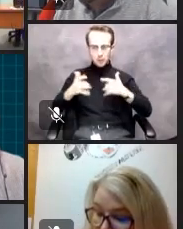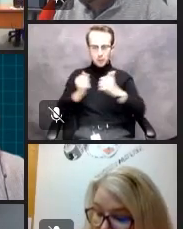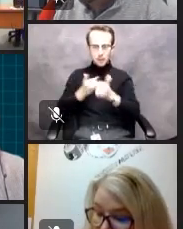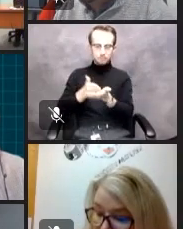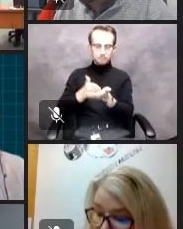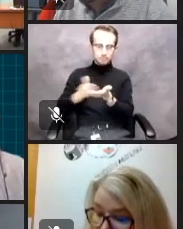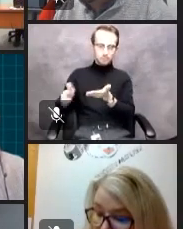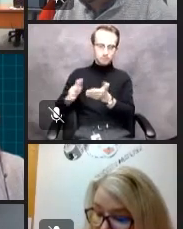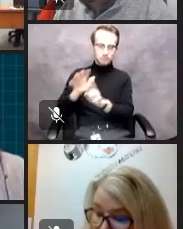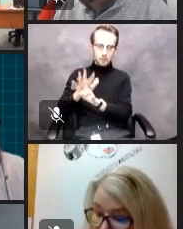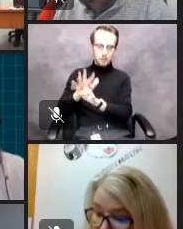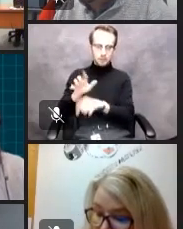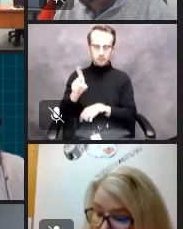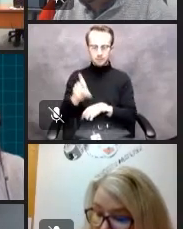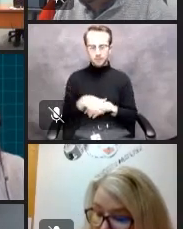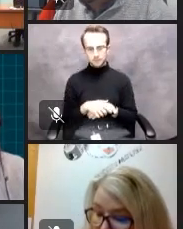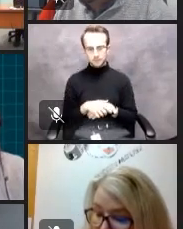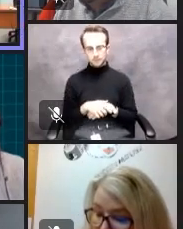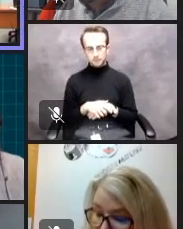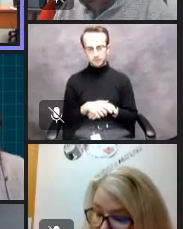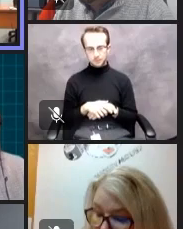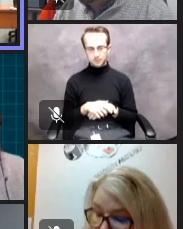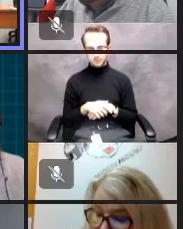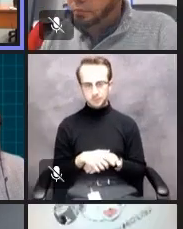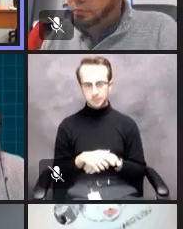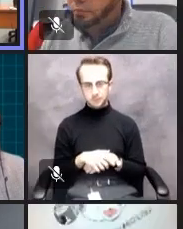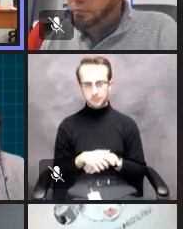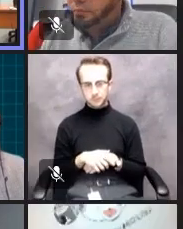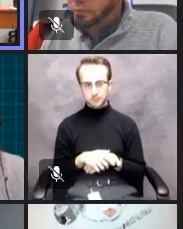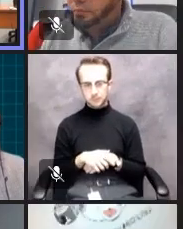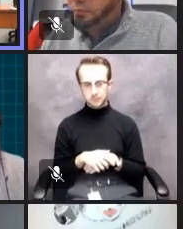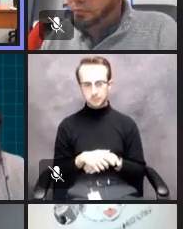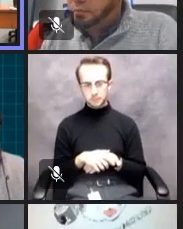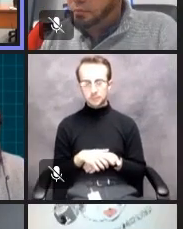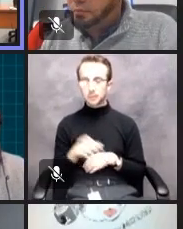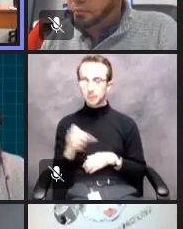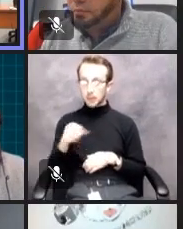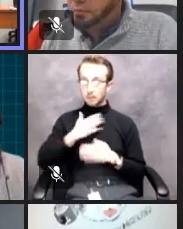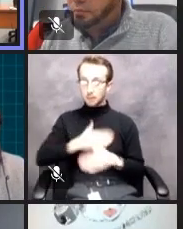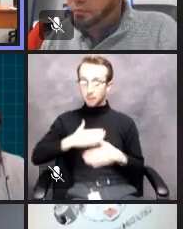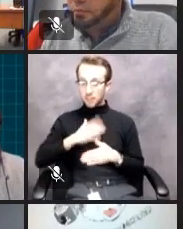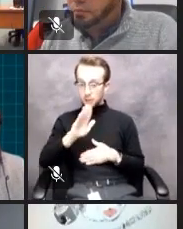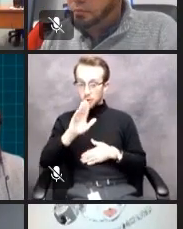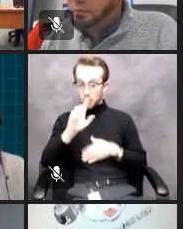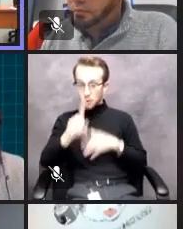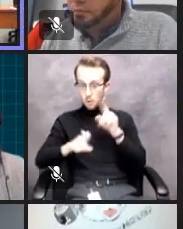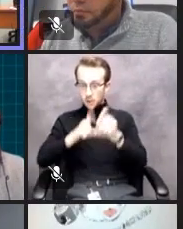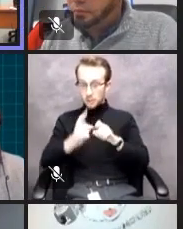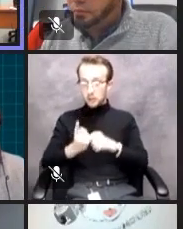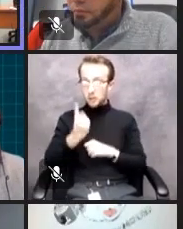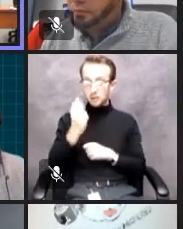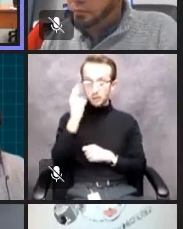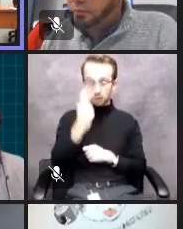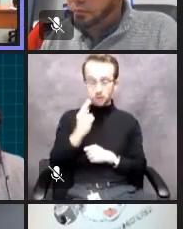populations. Yeah, well, I appreciate the question, Kenita. One of the reasons that we published that